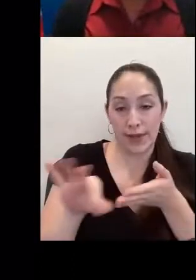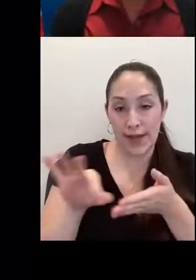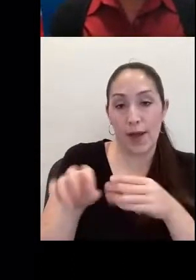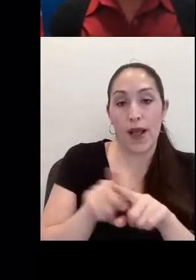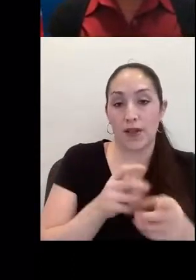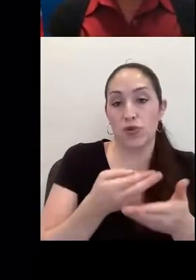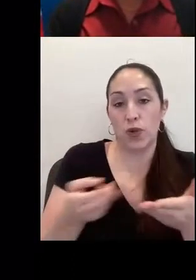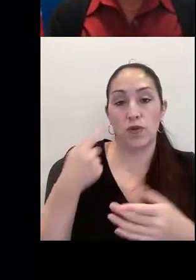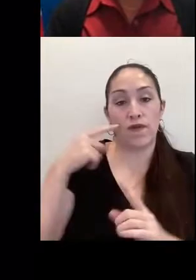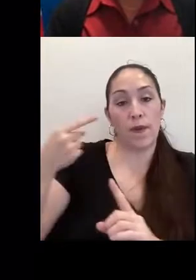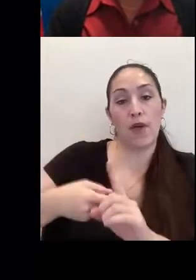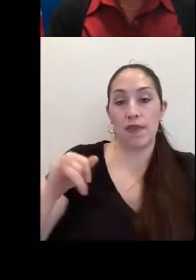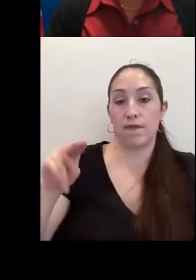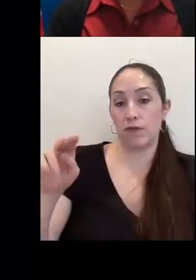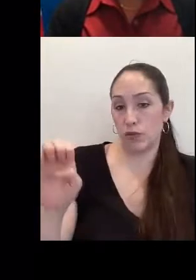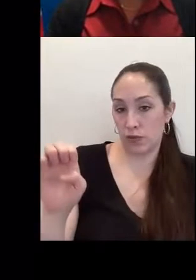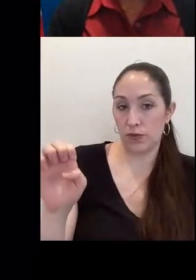for the month of June.